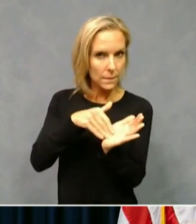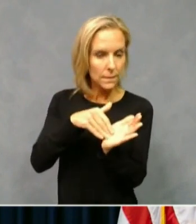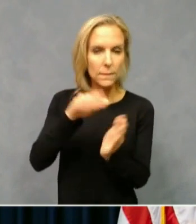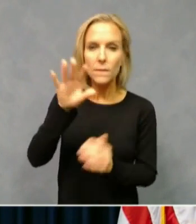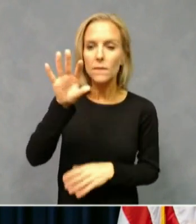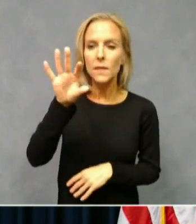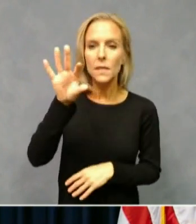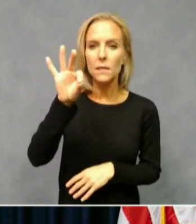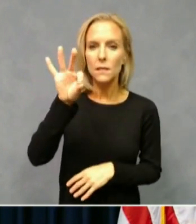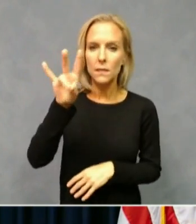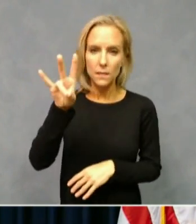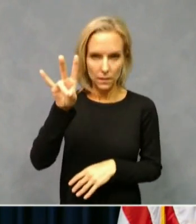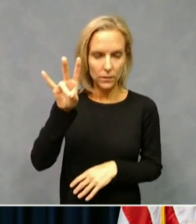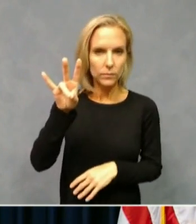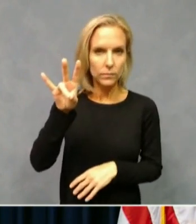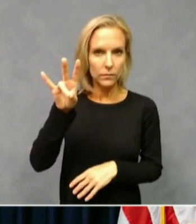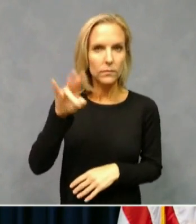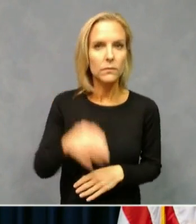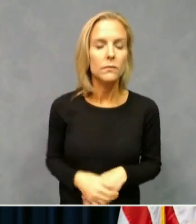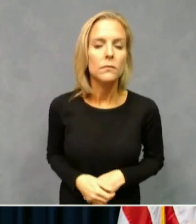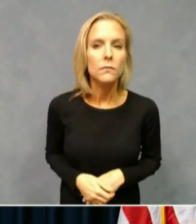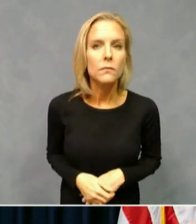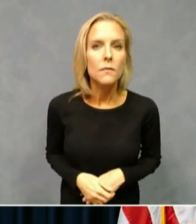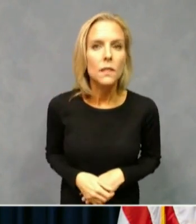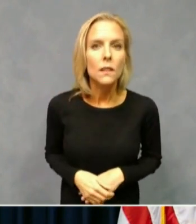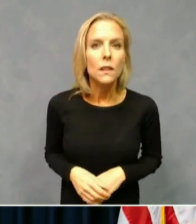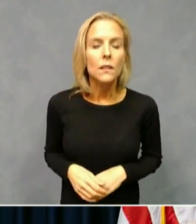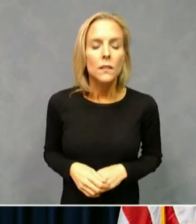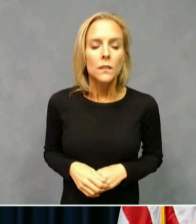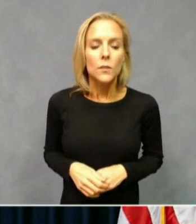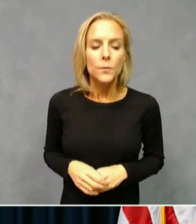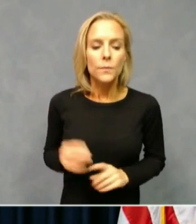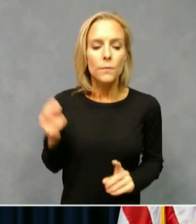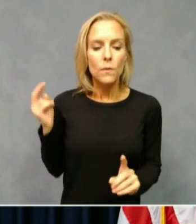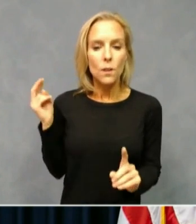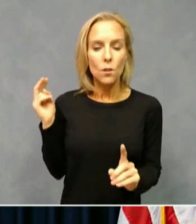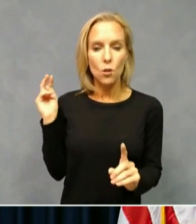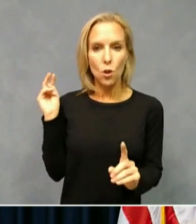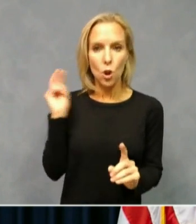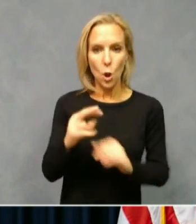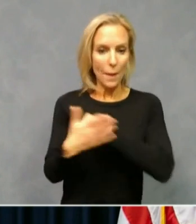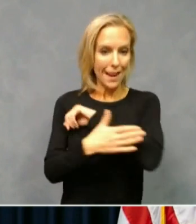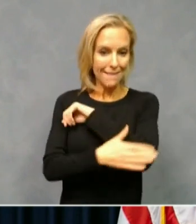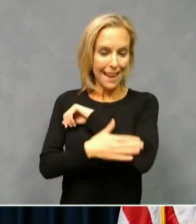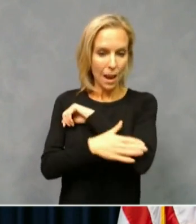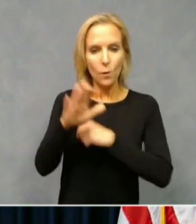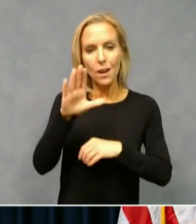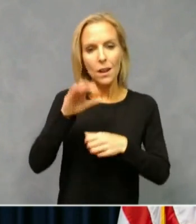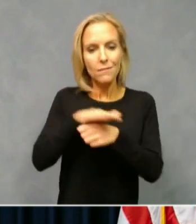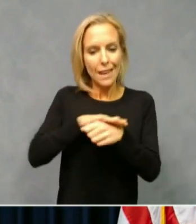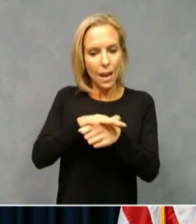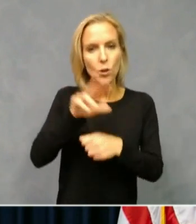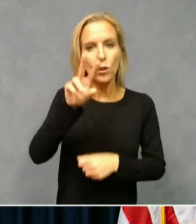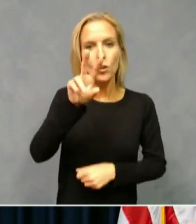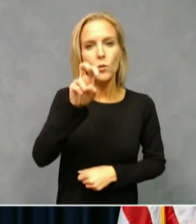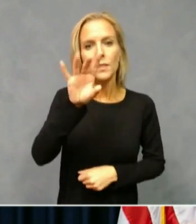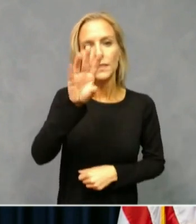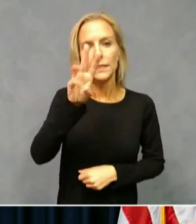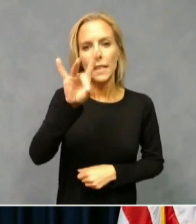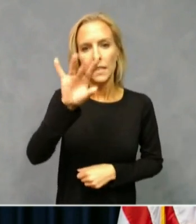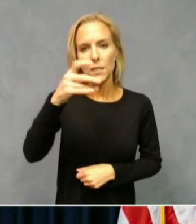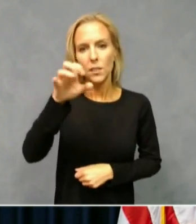139,097. When we look at new cases by county, 268 in Jefferson, 190 in